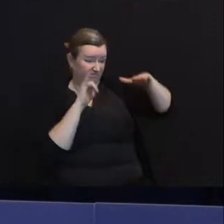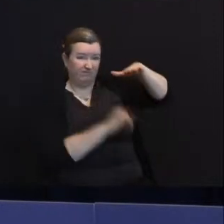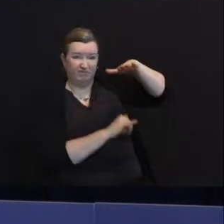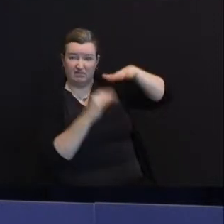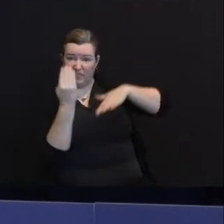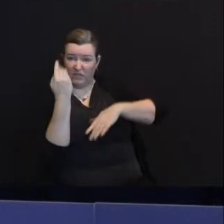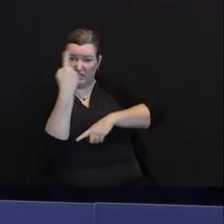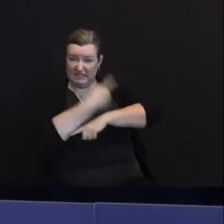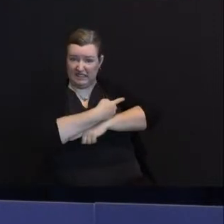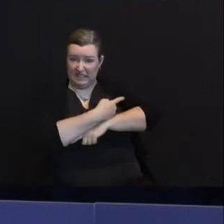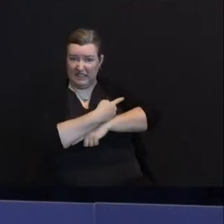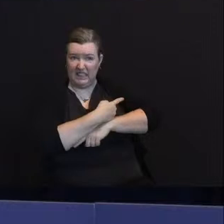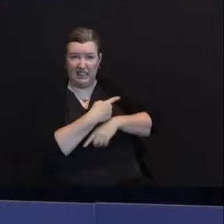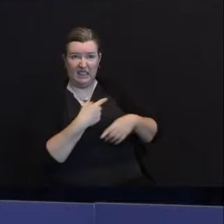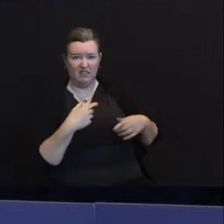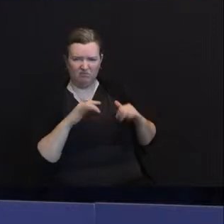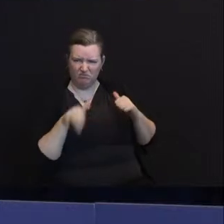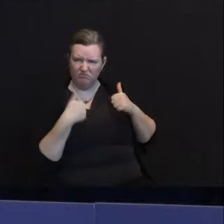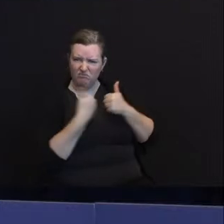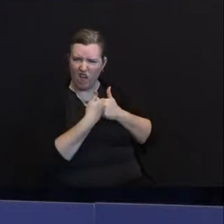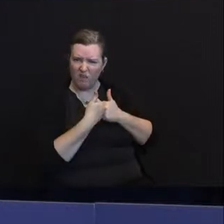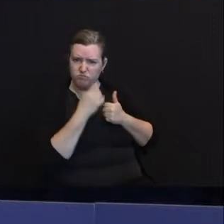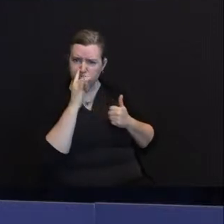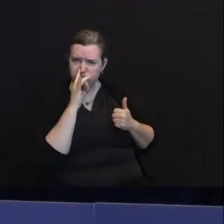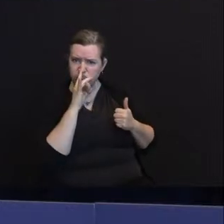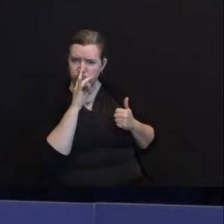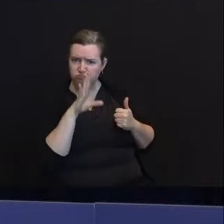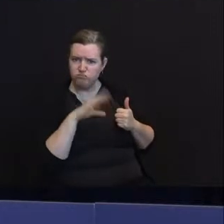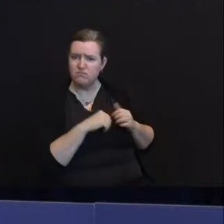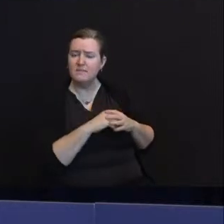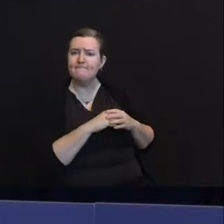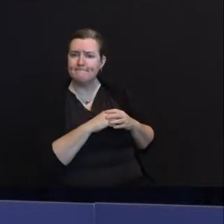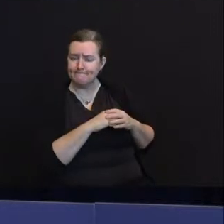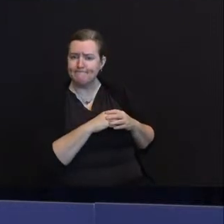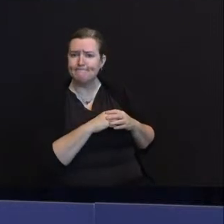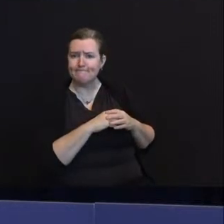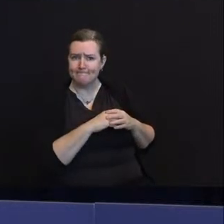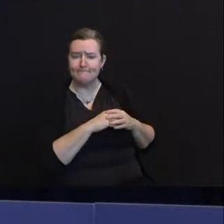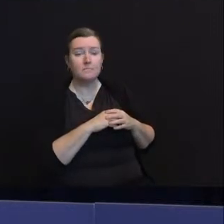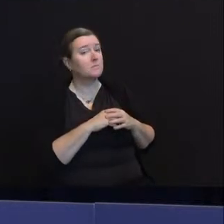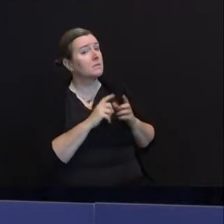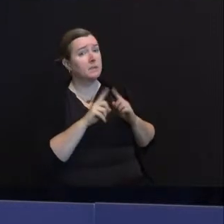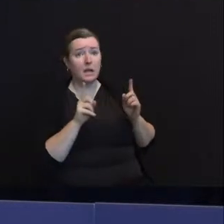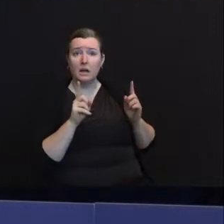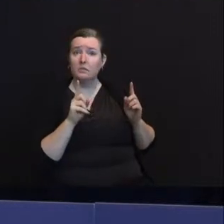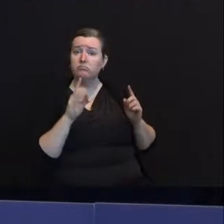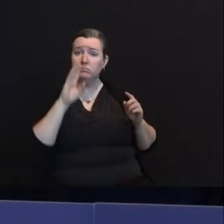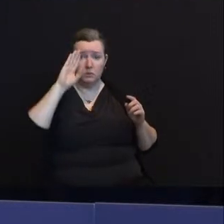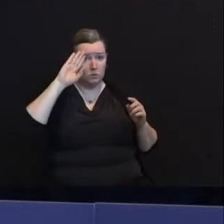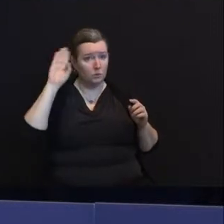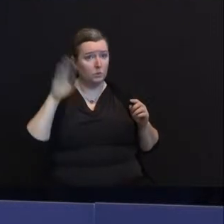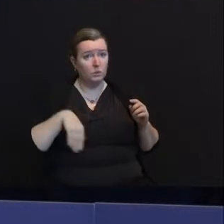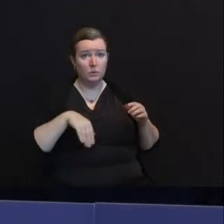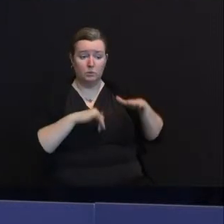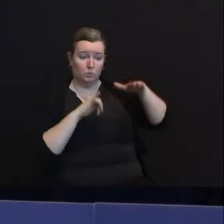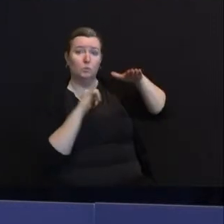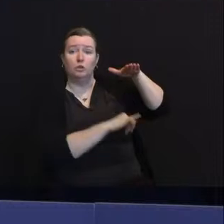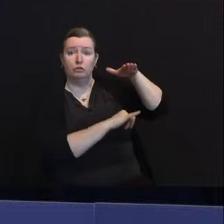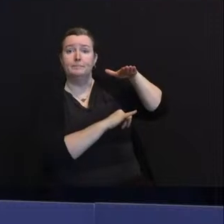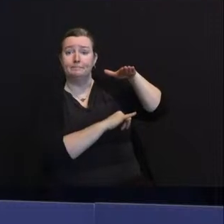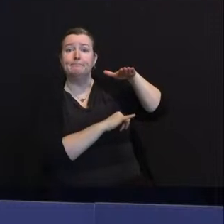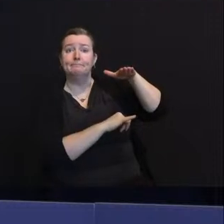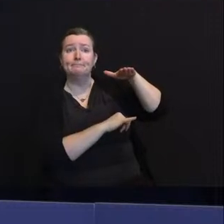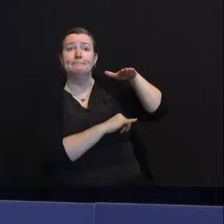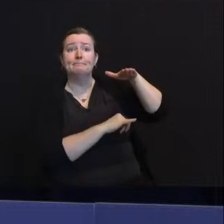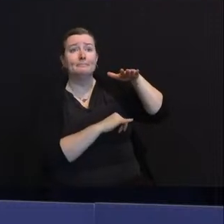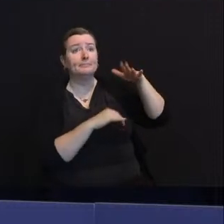is challenging, even under the best of circumstances. However, I know it is much more difficult for